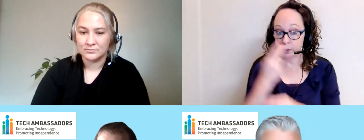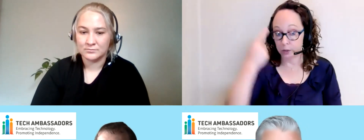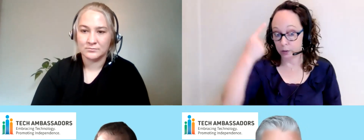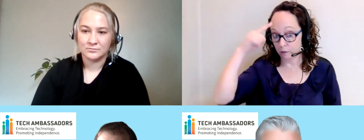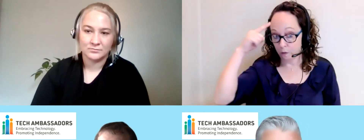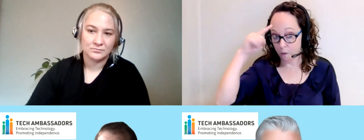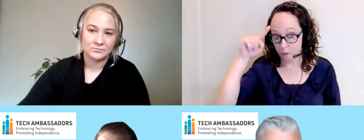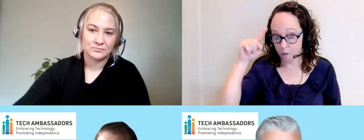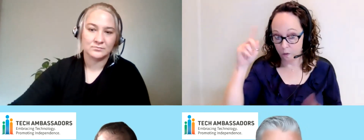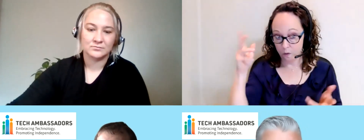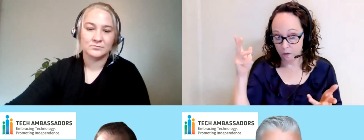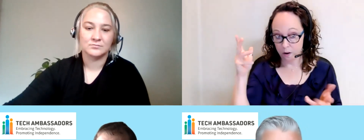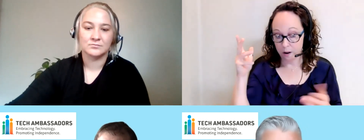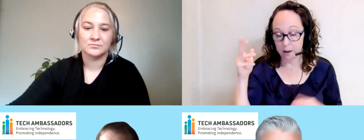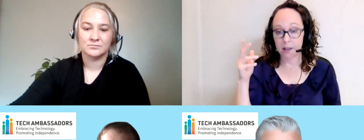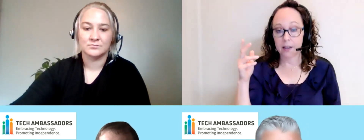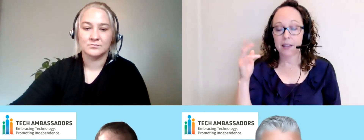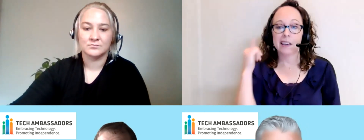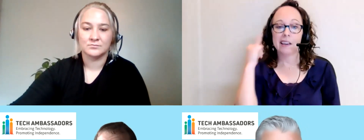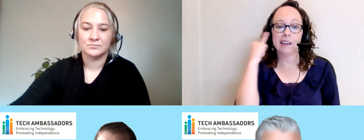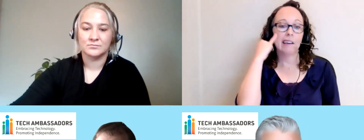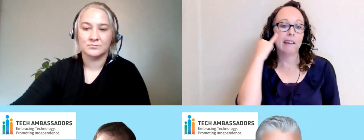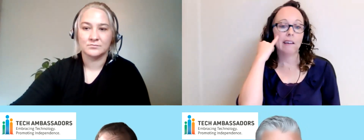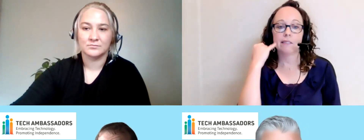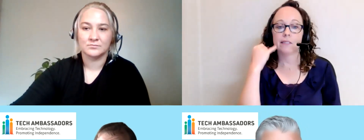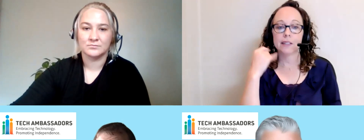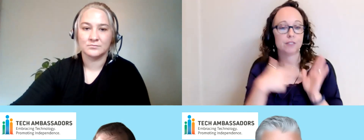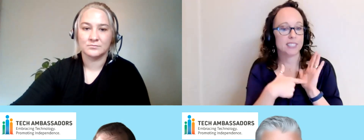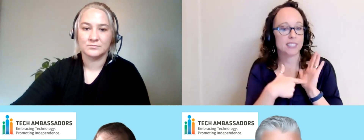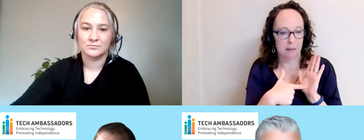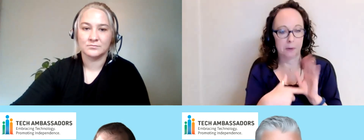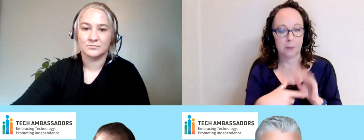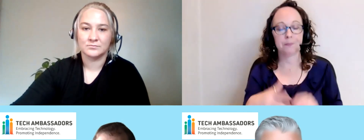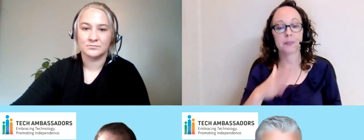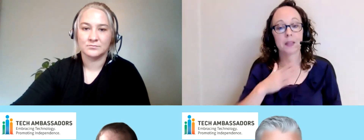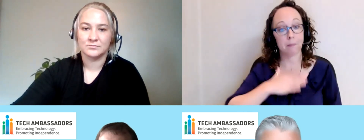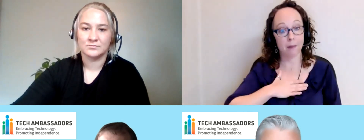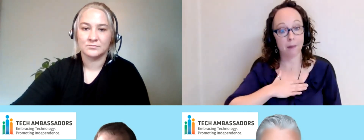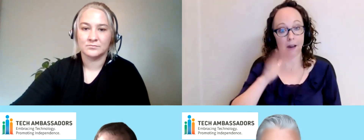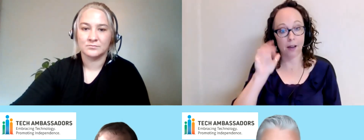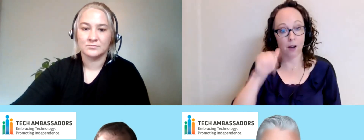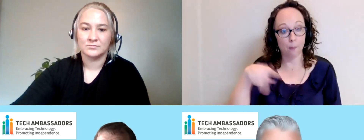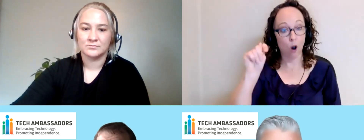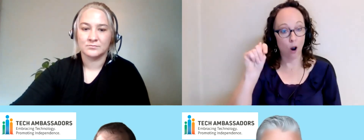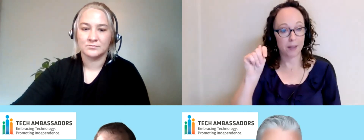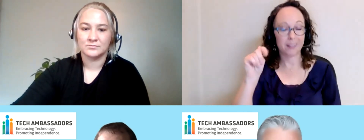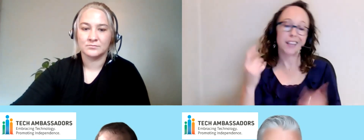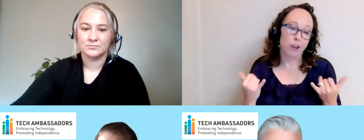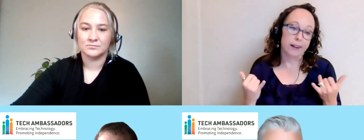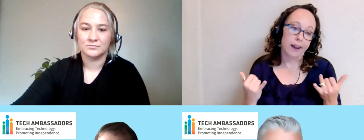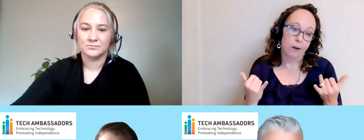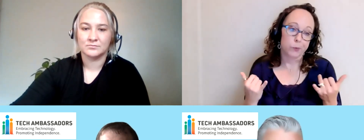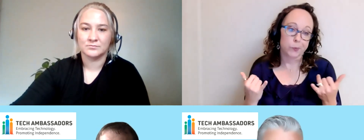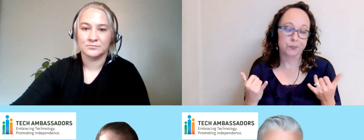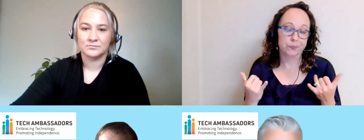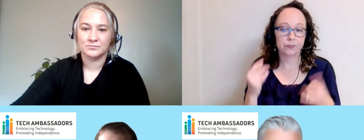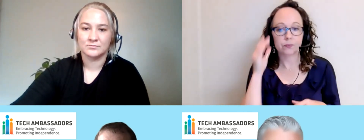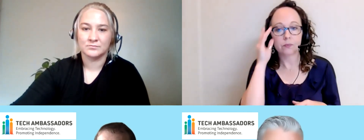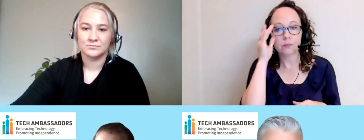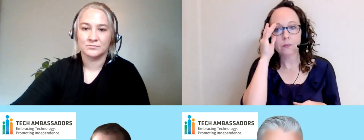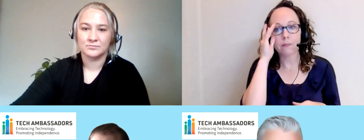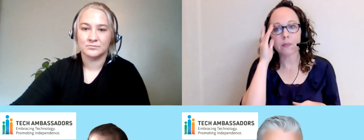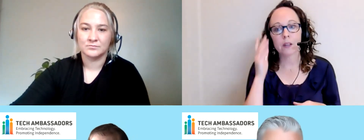if I'm like in my apartment like I am right now,